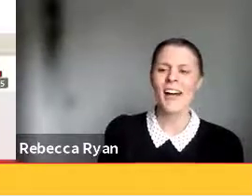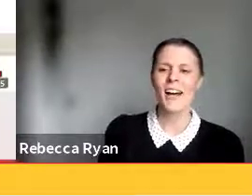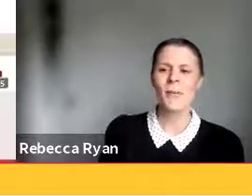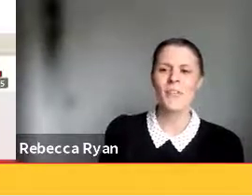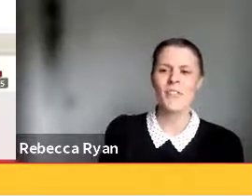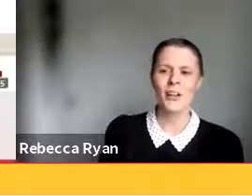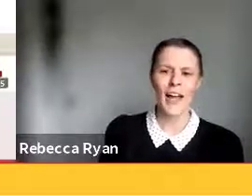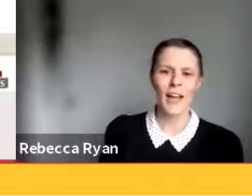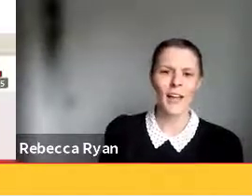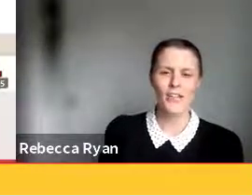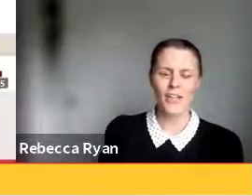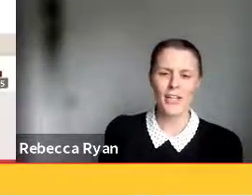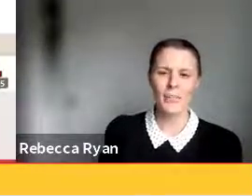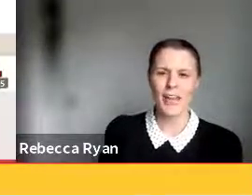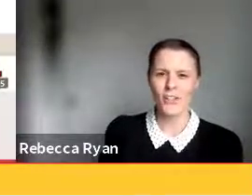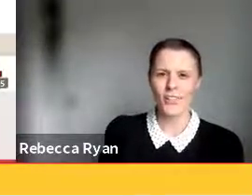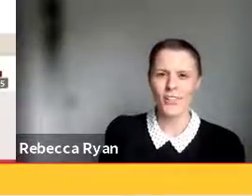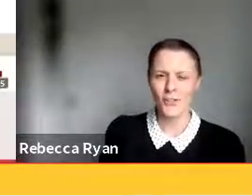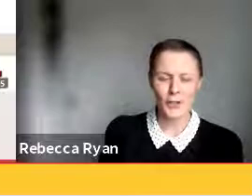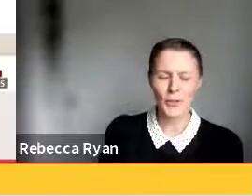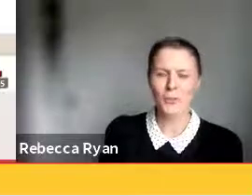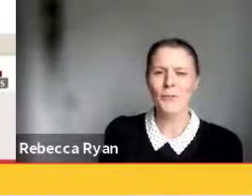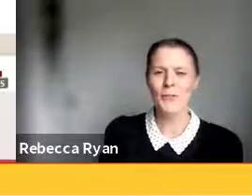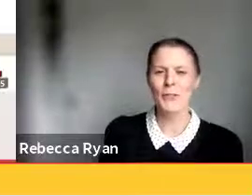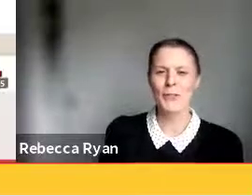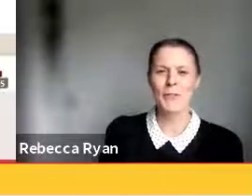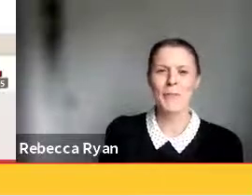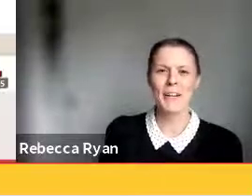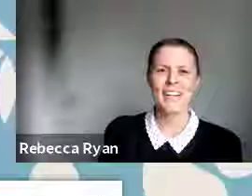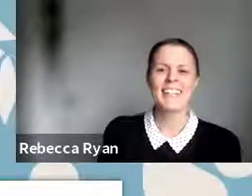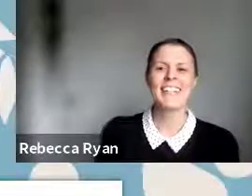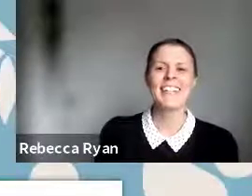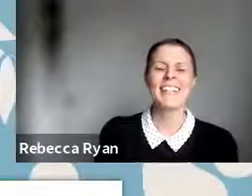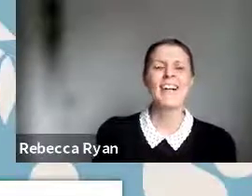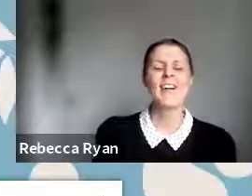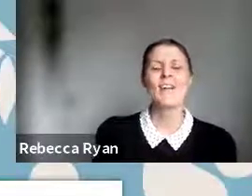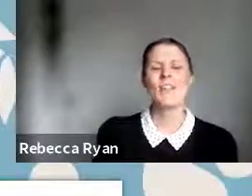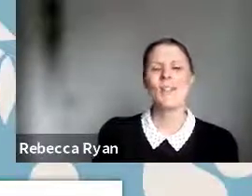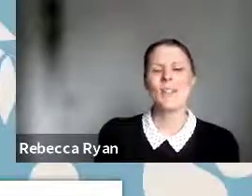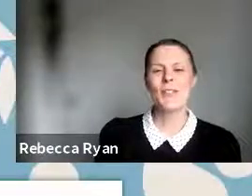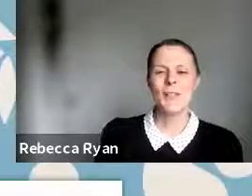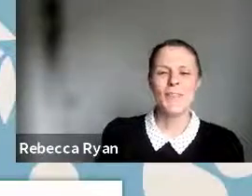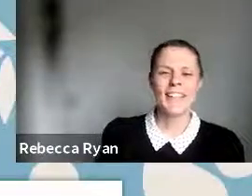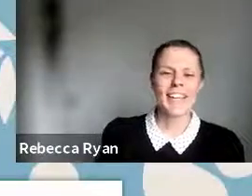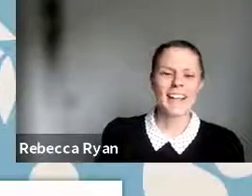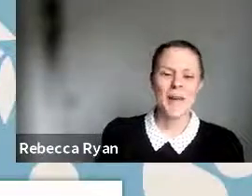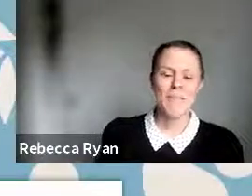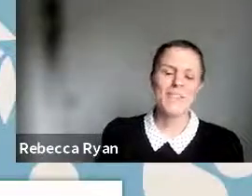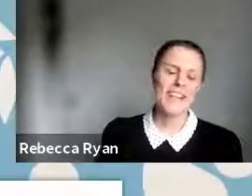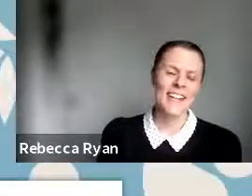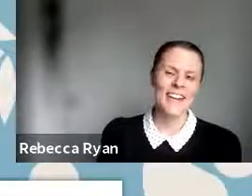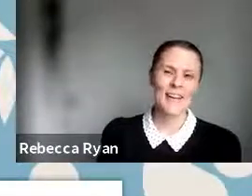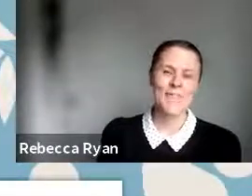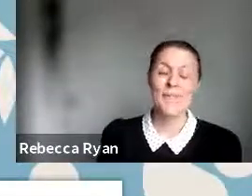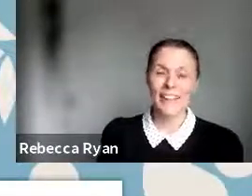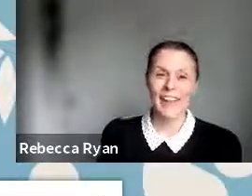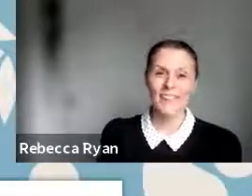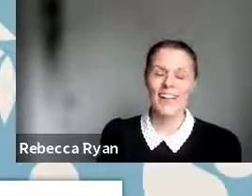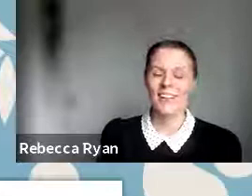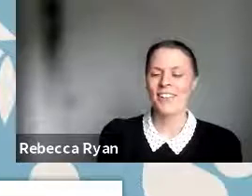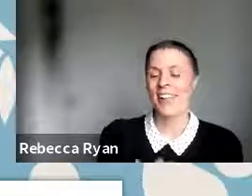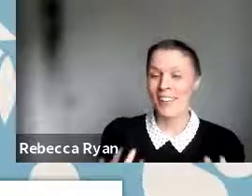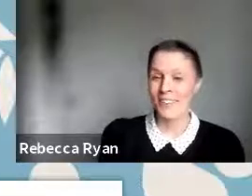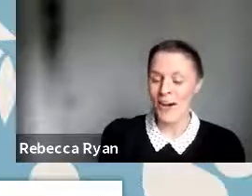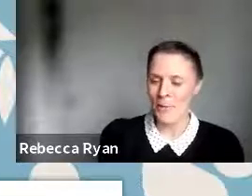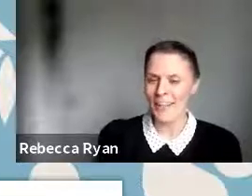week by visiting our education page. That's just a little plug for you, Dr. Cooper. So this is something that I put in here that made me laugh